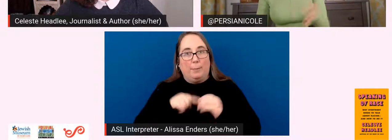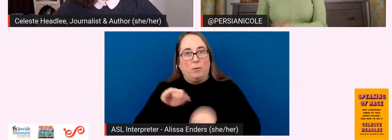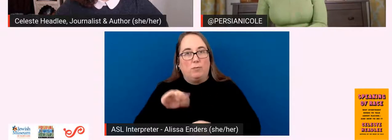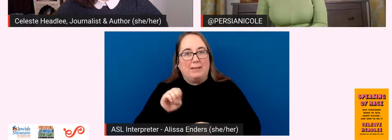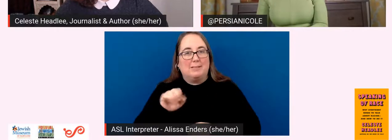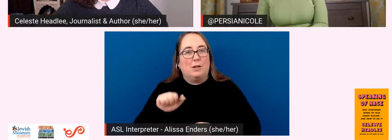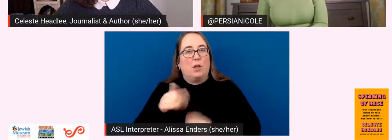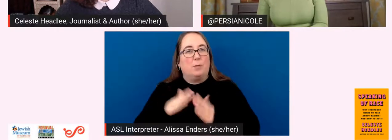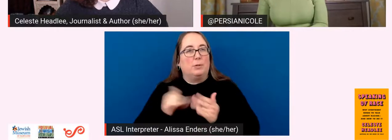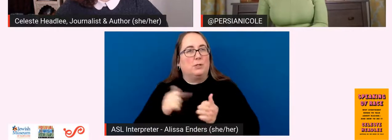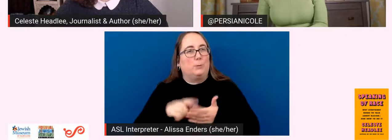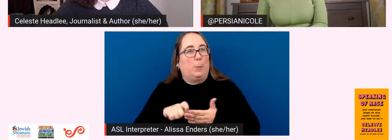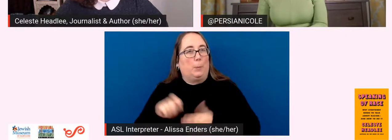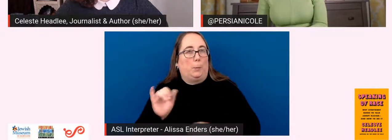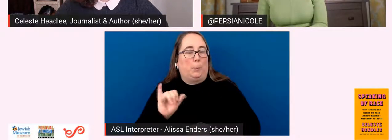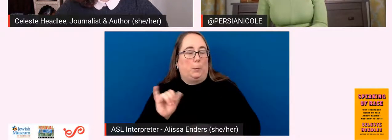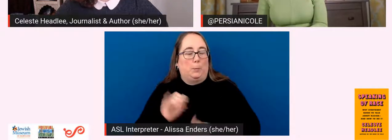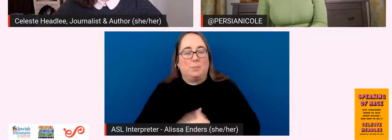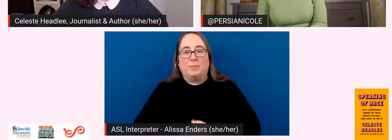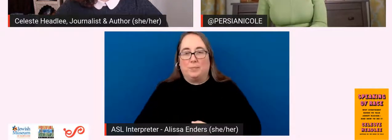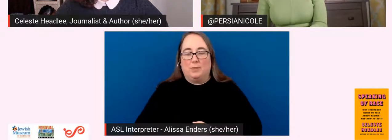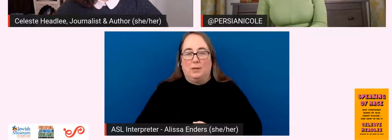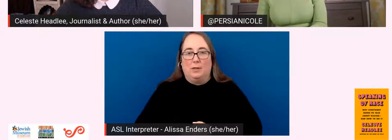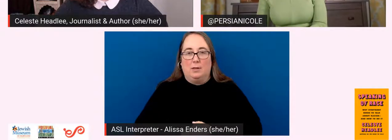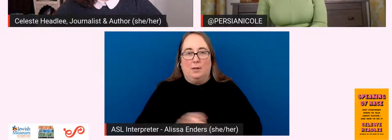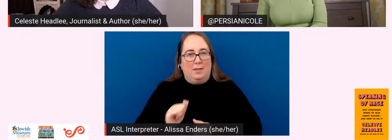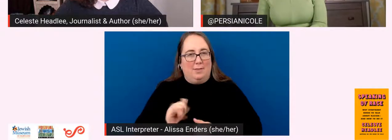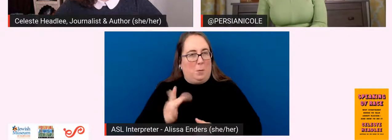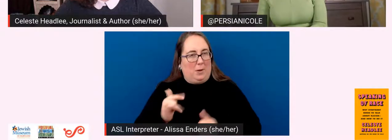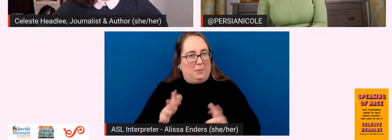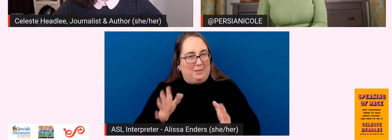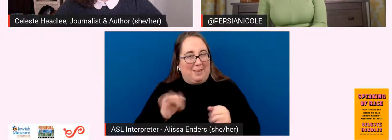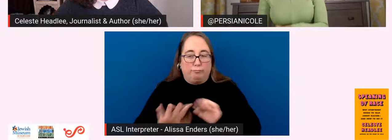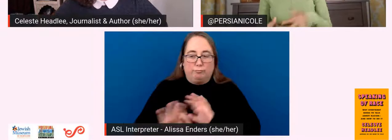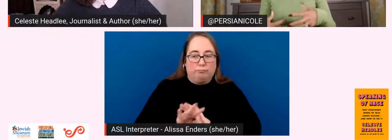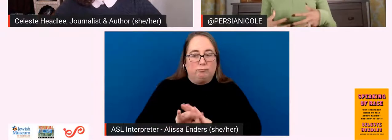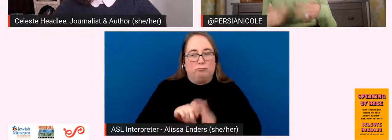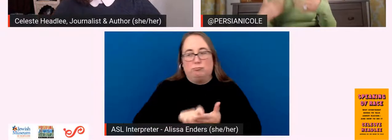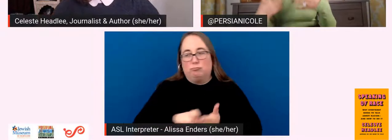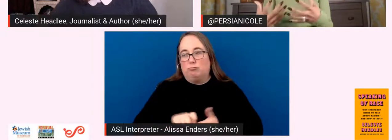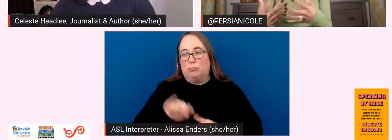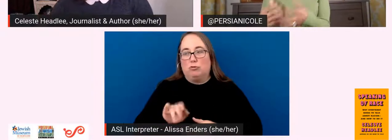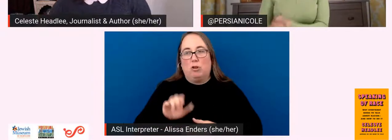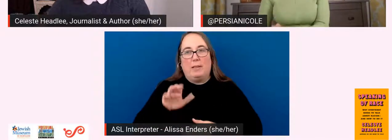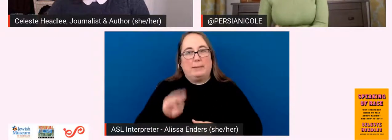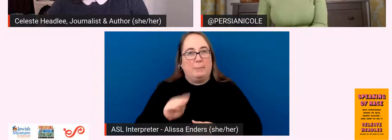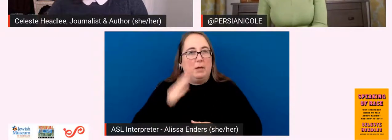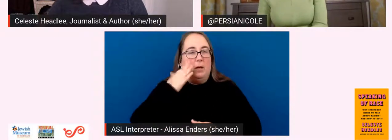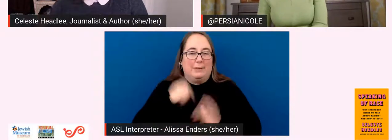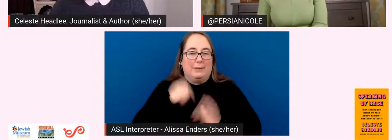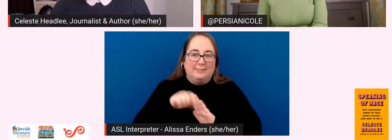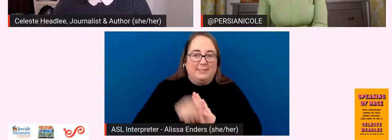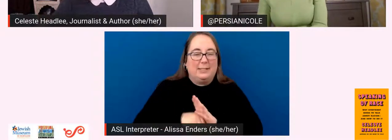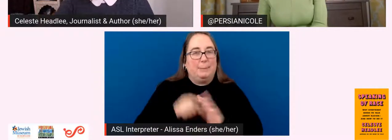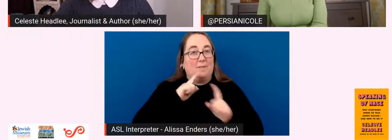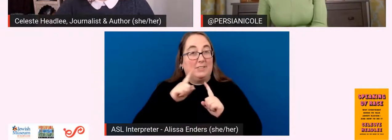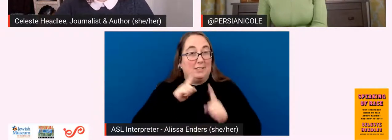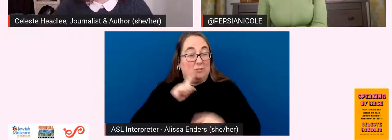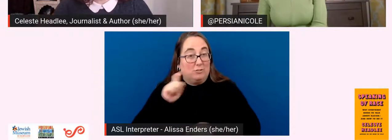other books that you wrote as well. Is that why you decided to go into journalism, because of different deep conversations to have?